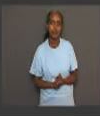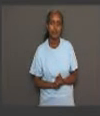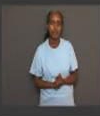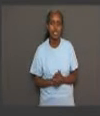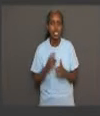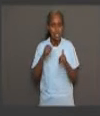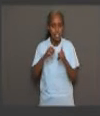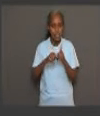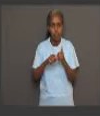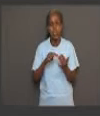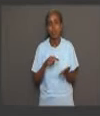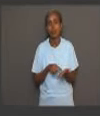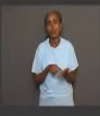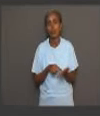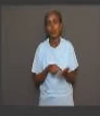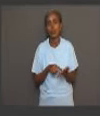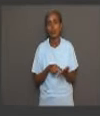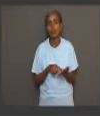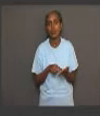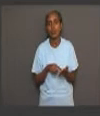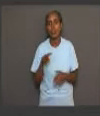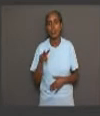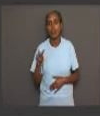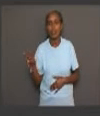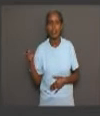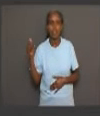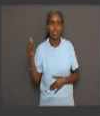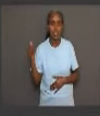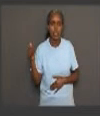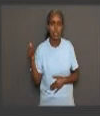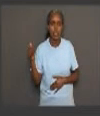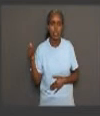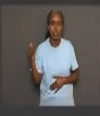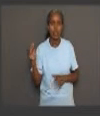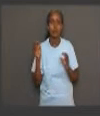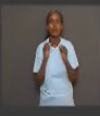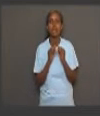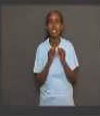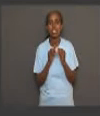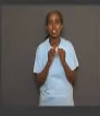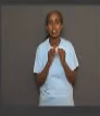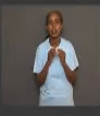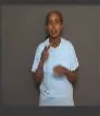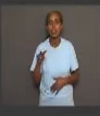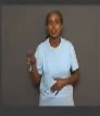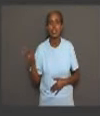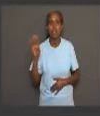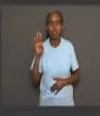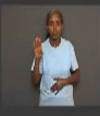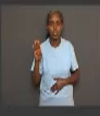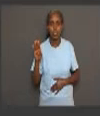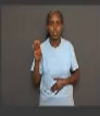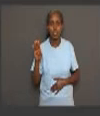The terminal point of vector A plus vector